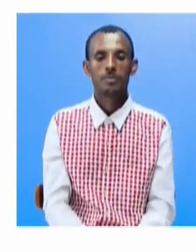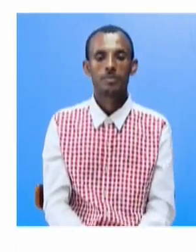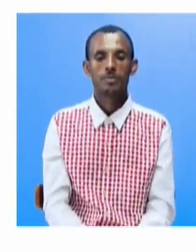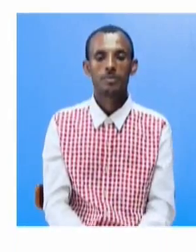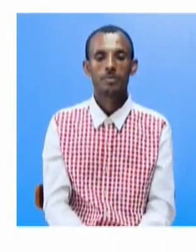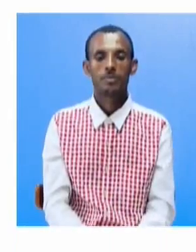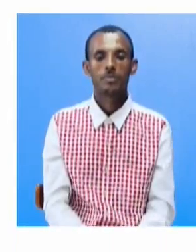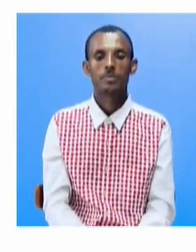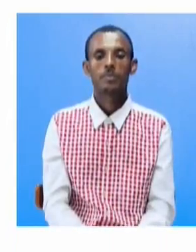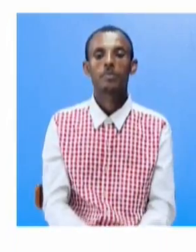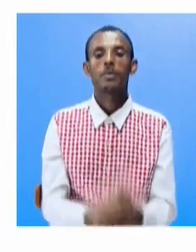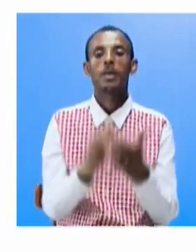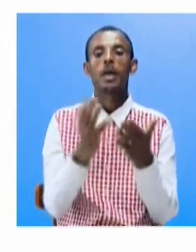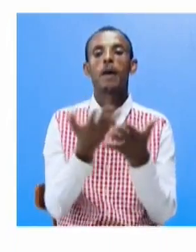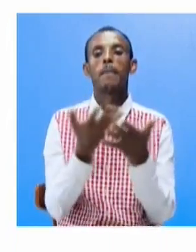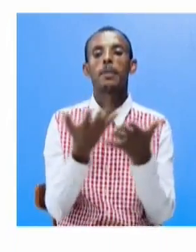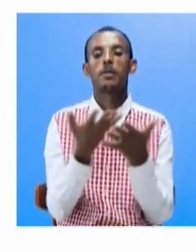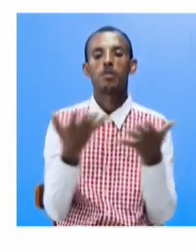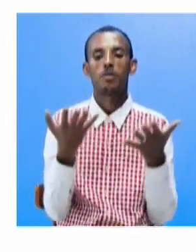A piece